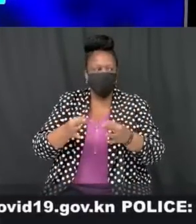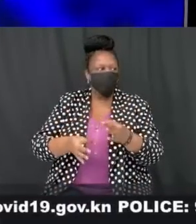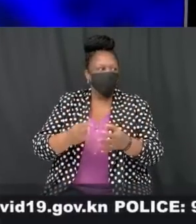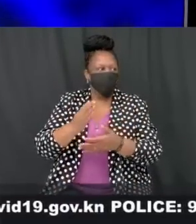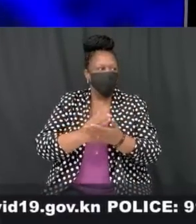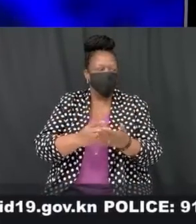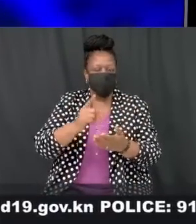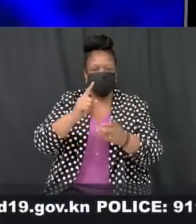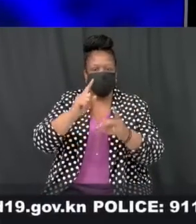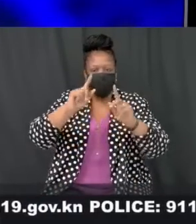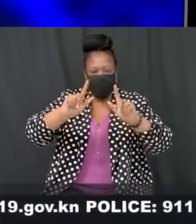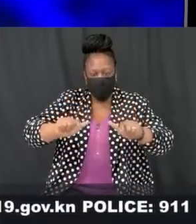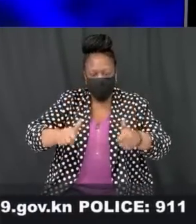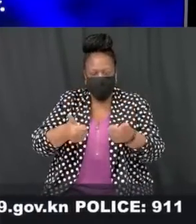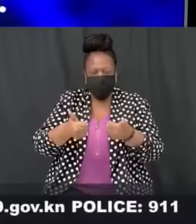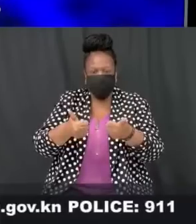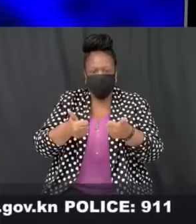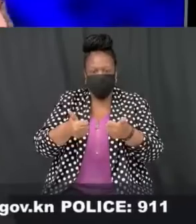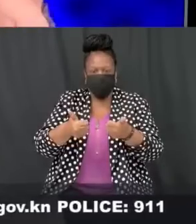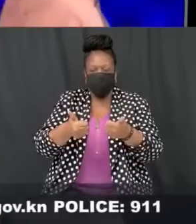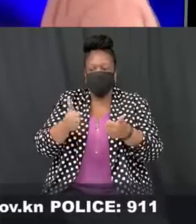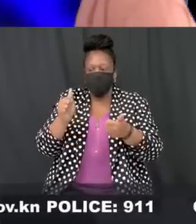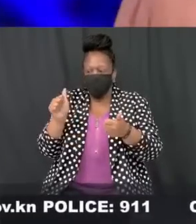Mr. Samuel.